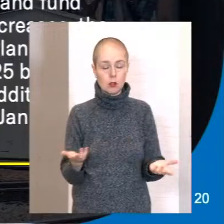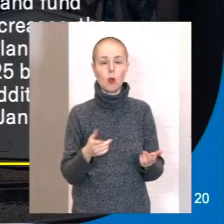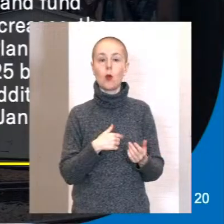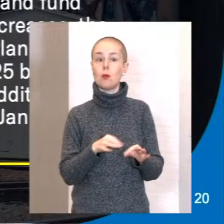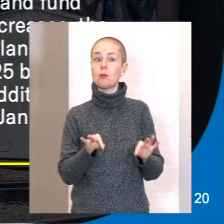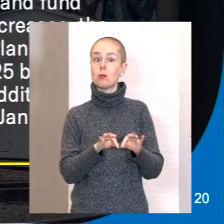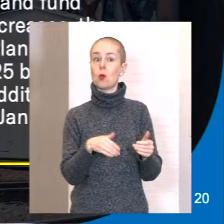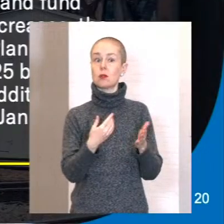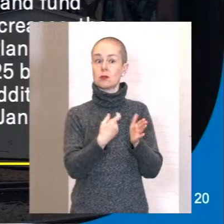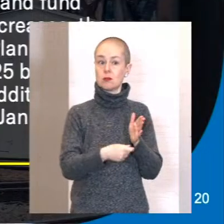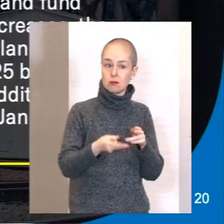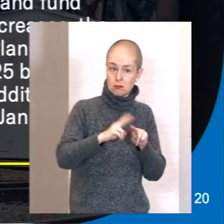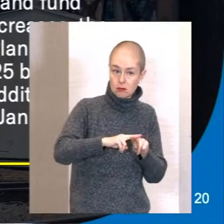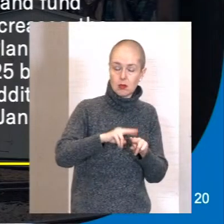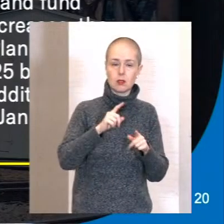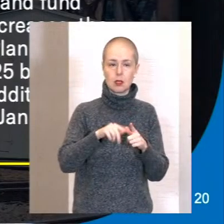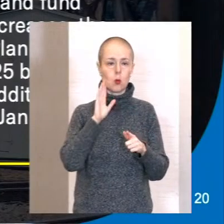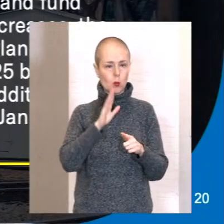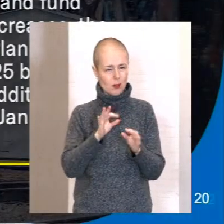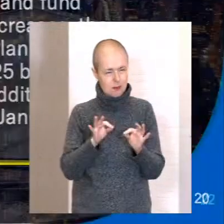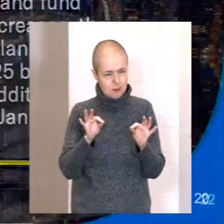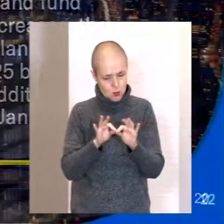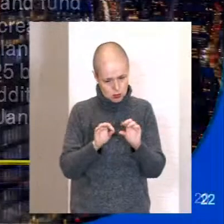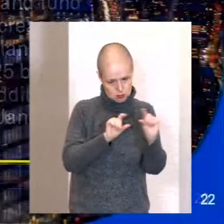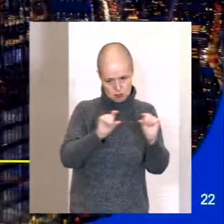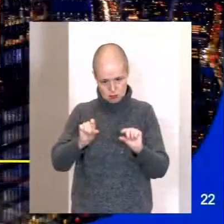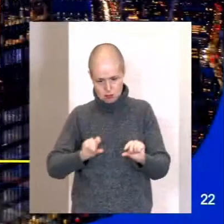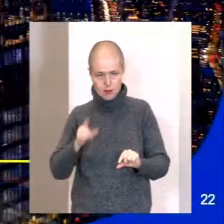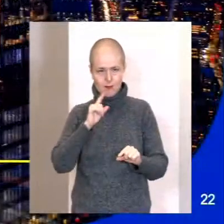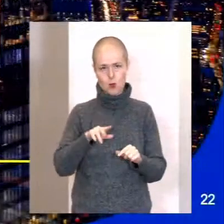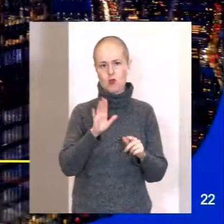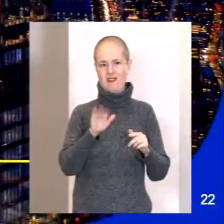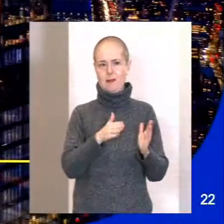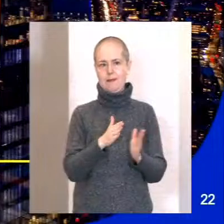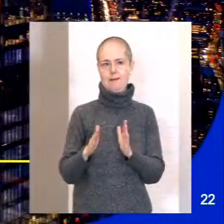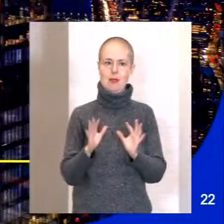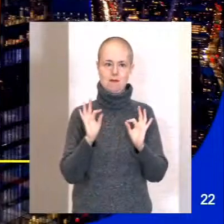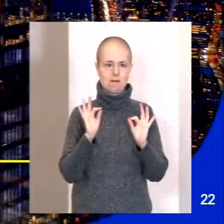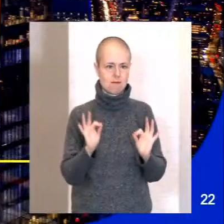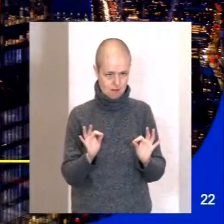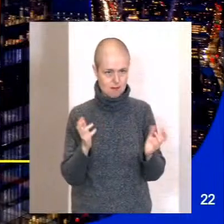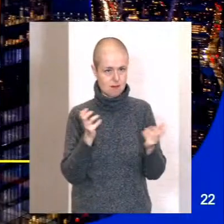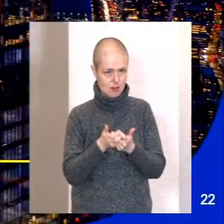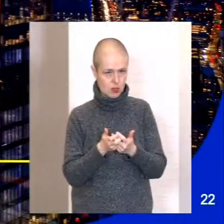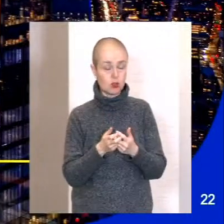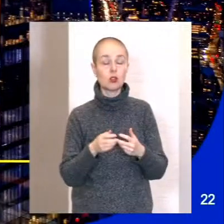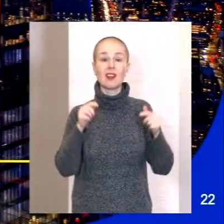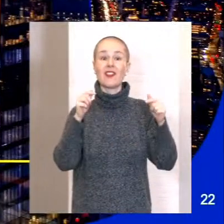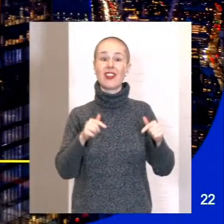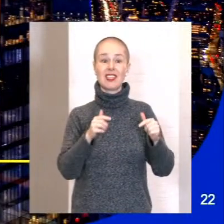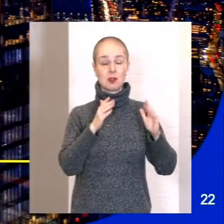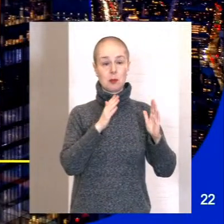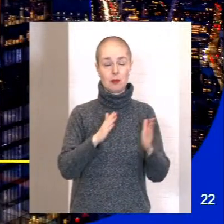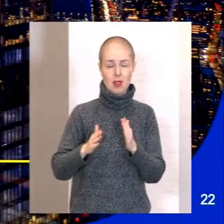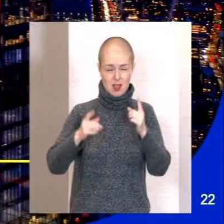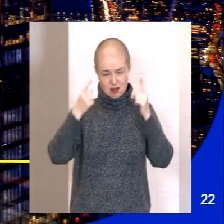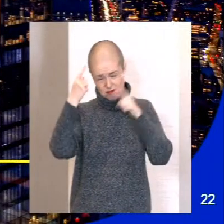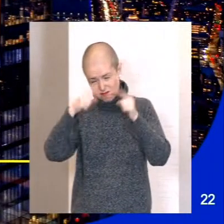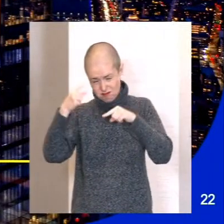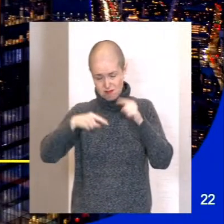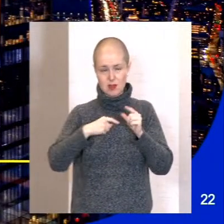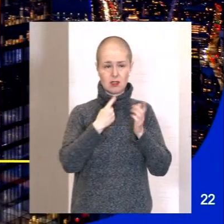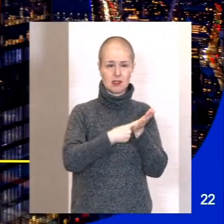for the proposed increases to PATH service. The capital plan we have put forward is a transformational,